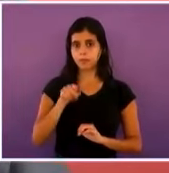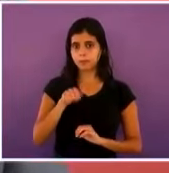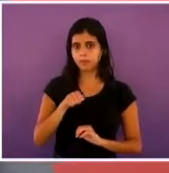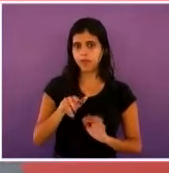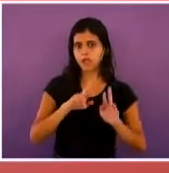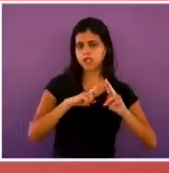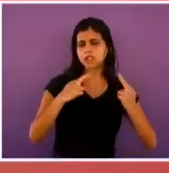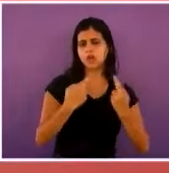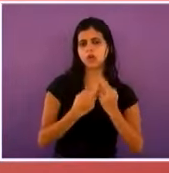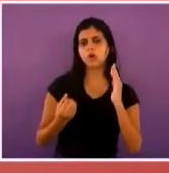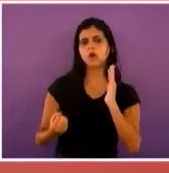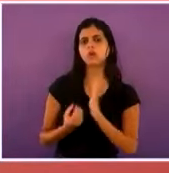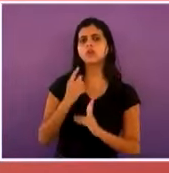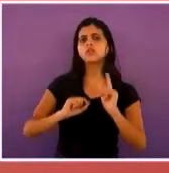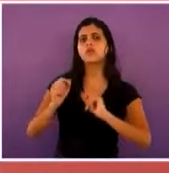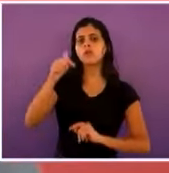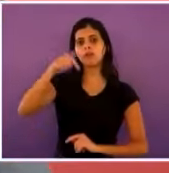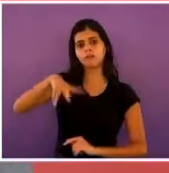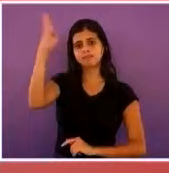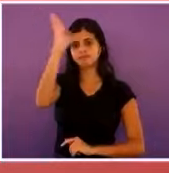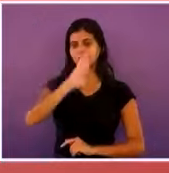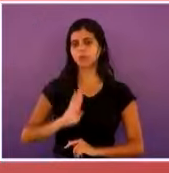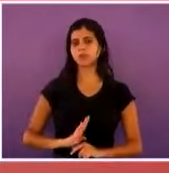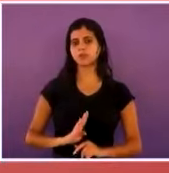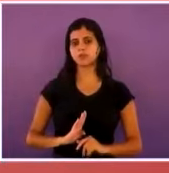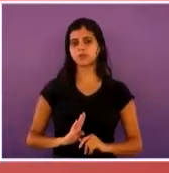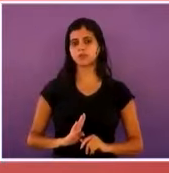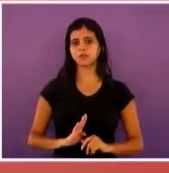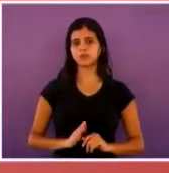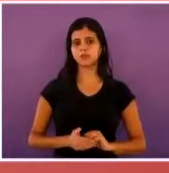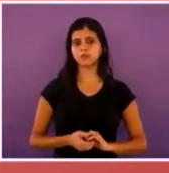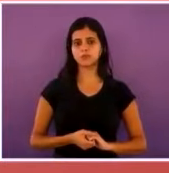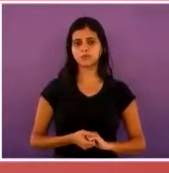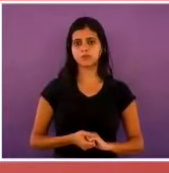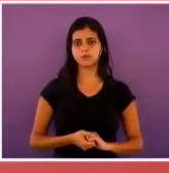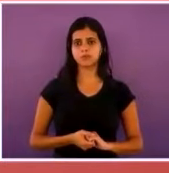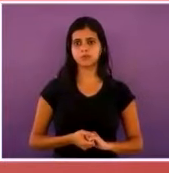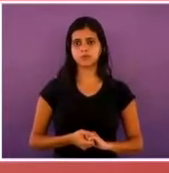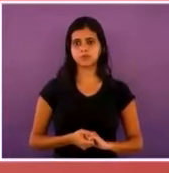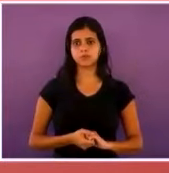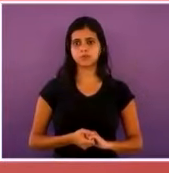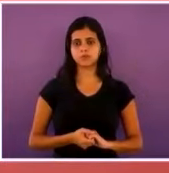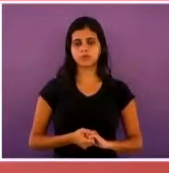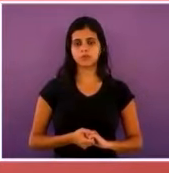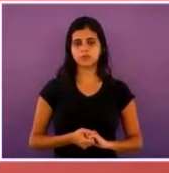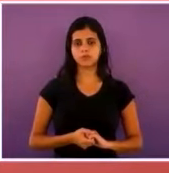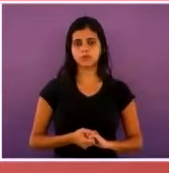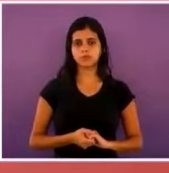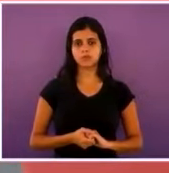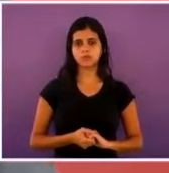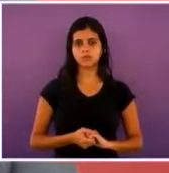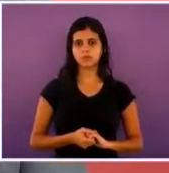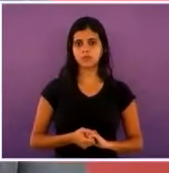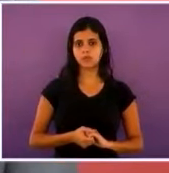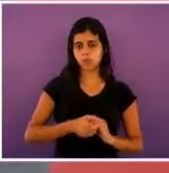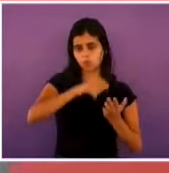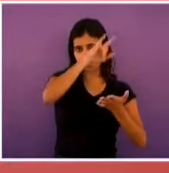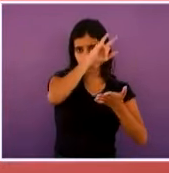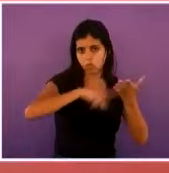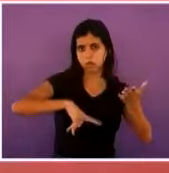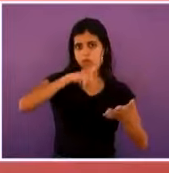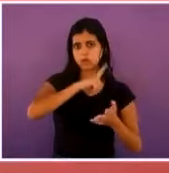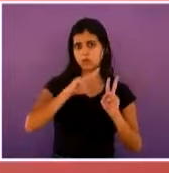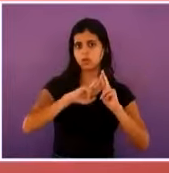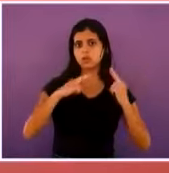reunião aconteceu em Aparecida. And the document that came out of that meeting is very meaningful. E o documento que veio